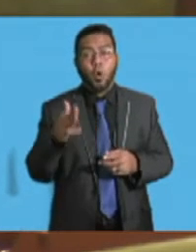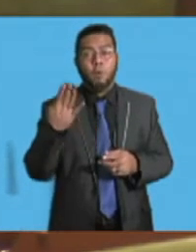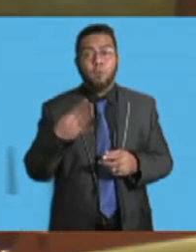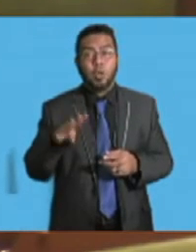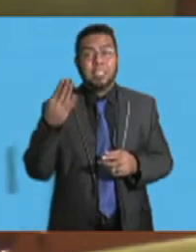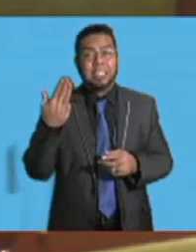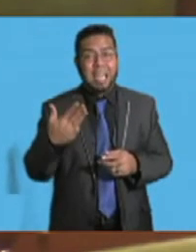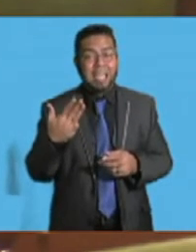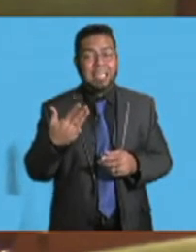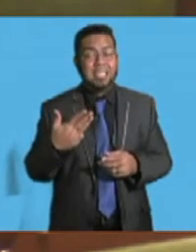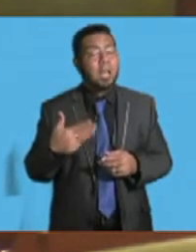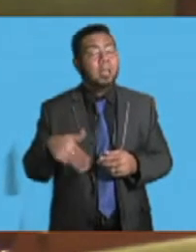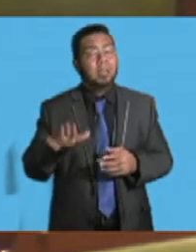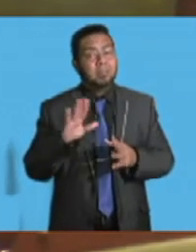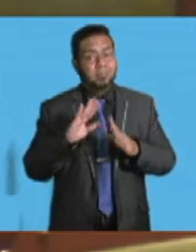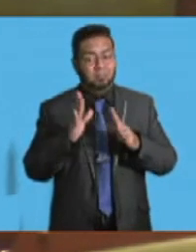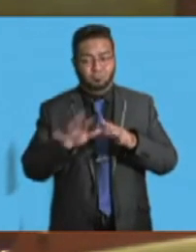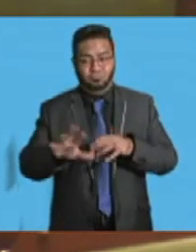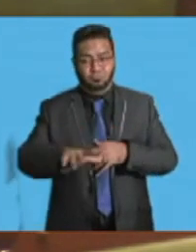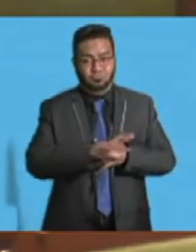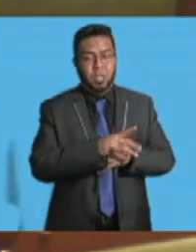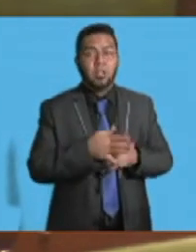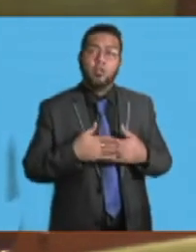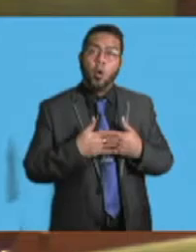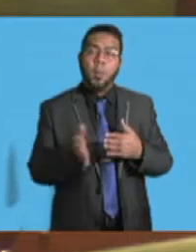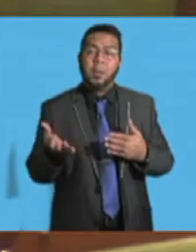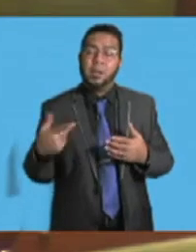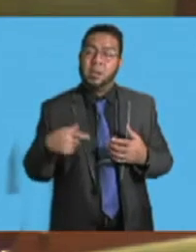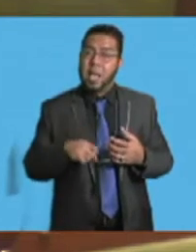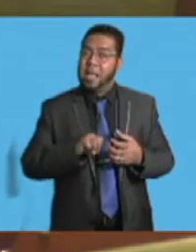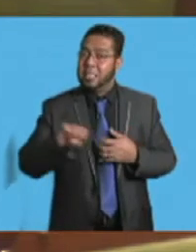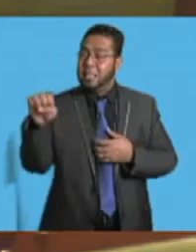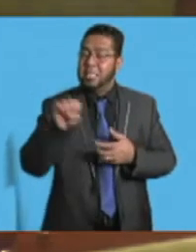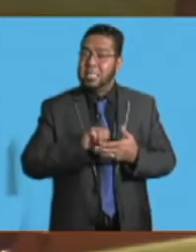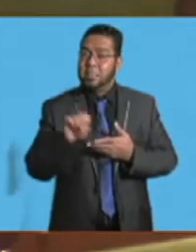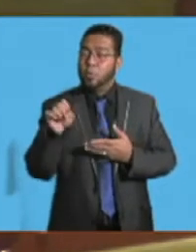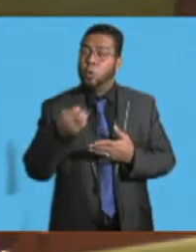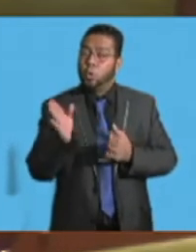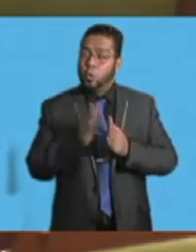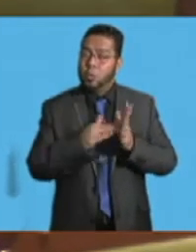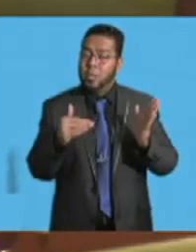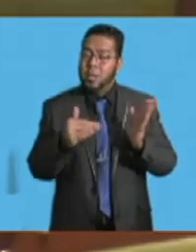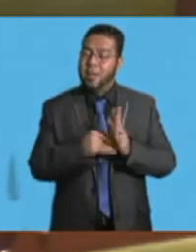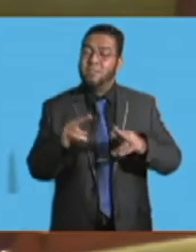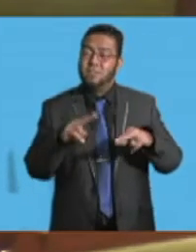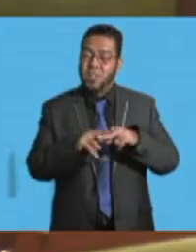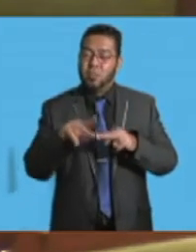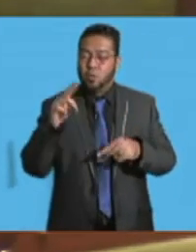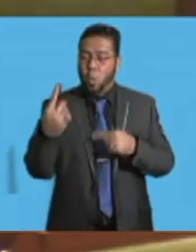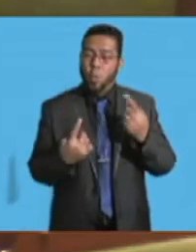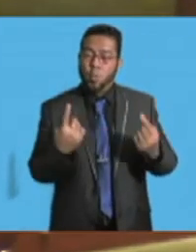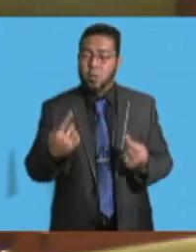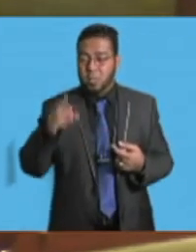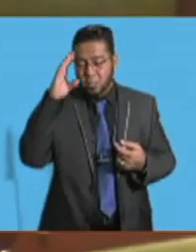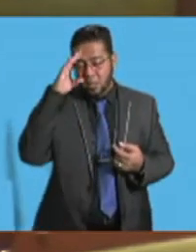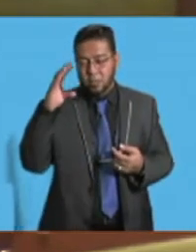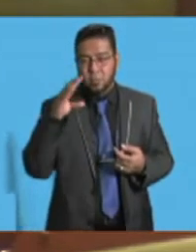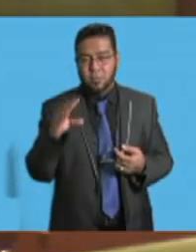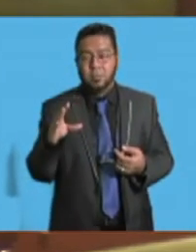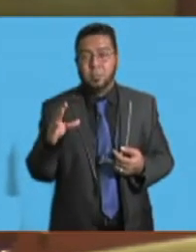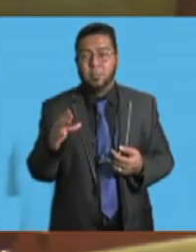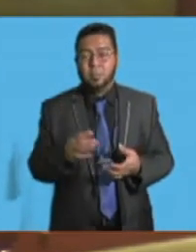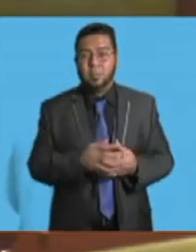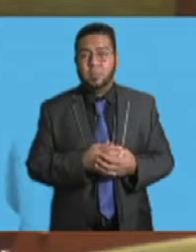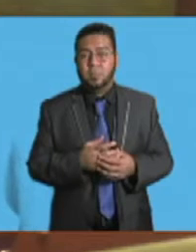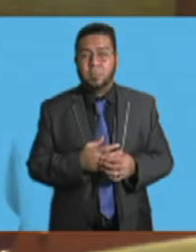bilateral quarantine agreement that has open access export to New Zealand. Fiji is the only country that can supply fresh okra and